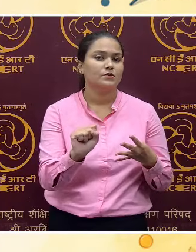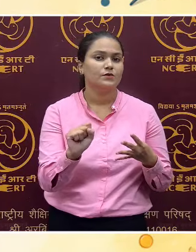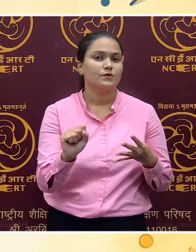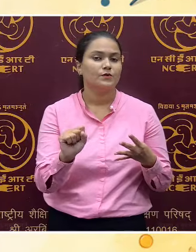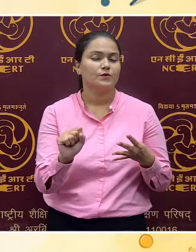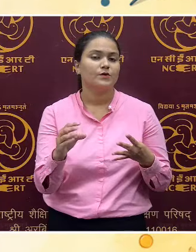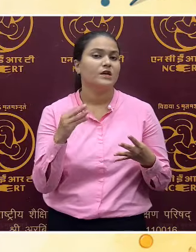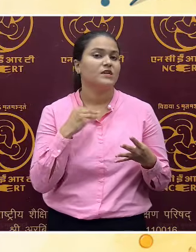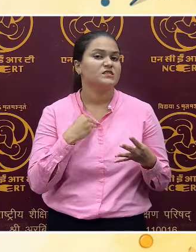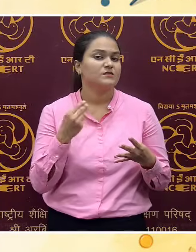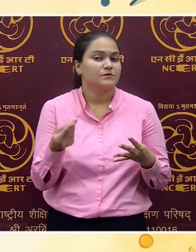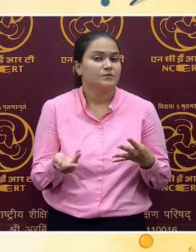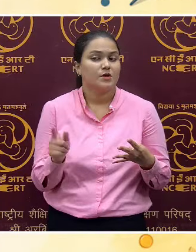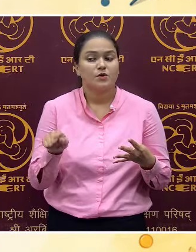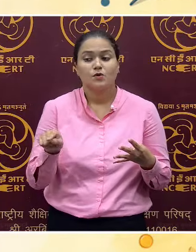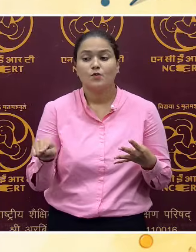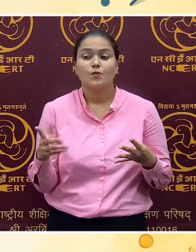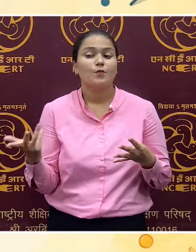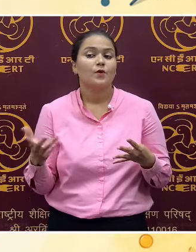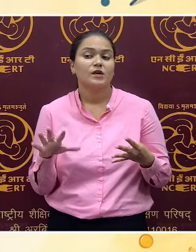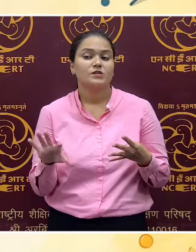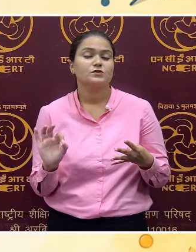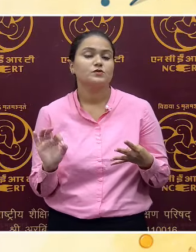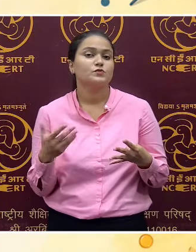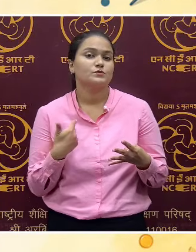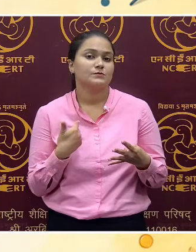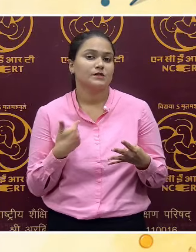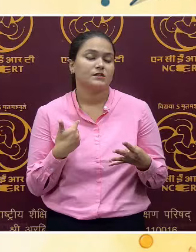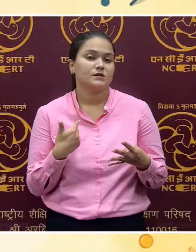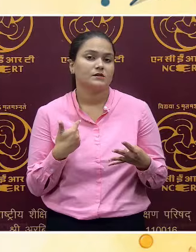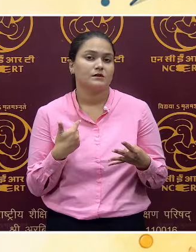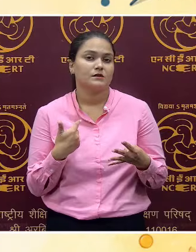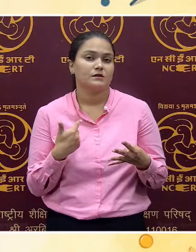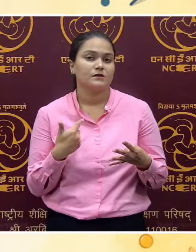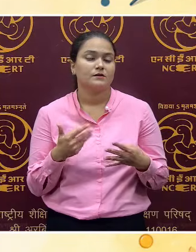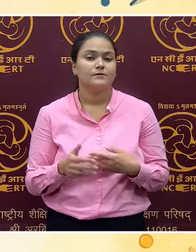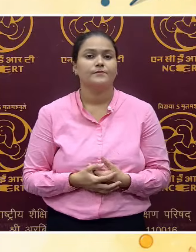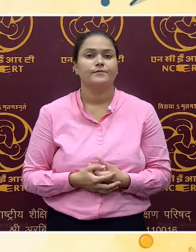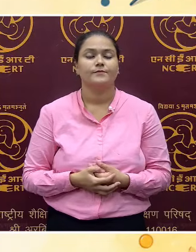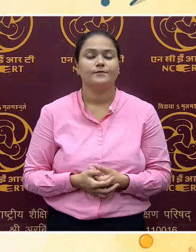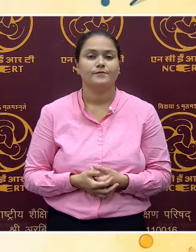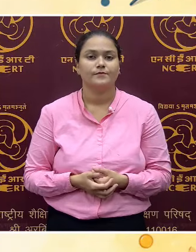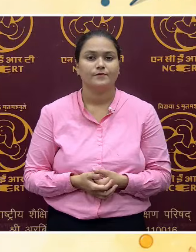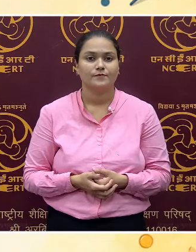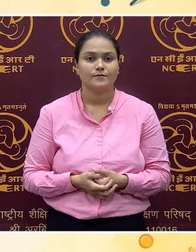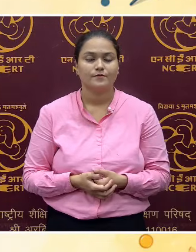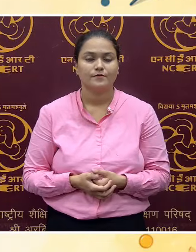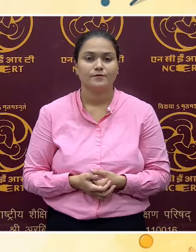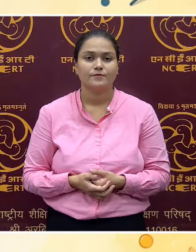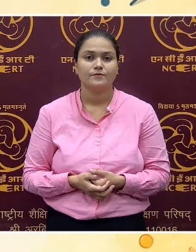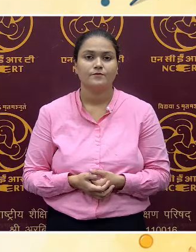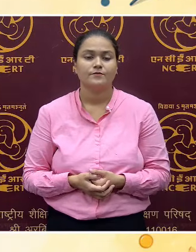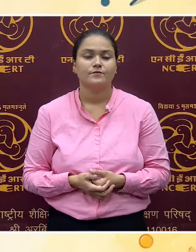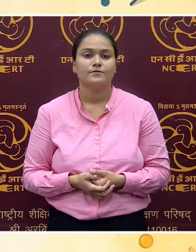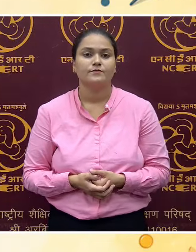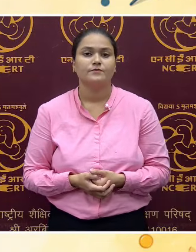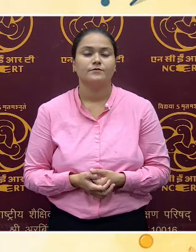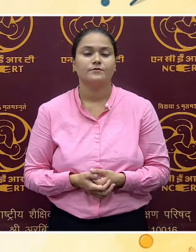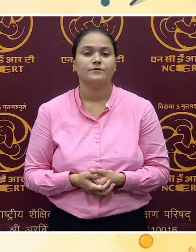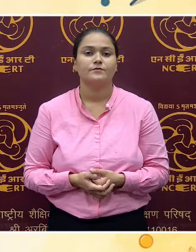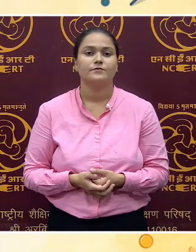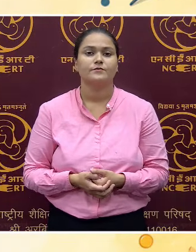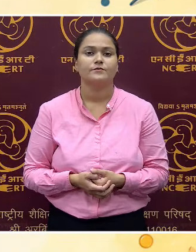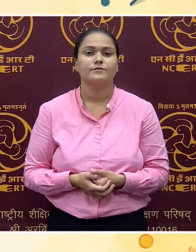me, so why should you suspect me? So by you will become an active agent, you will become an active agent, you suspecting